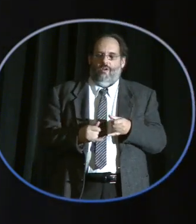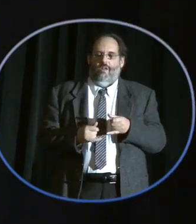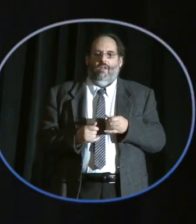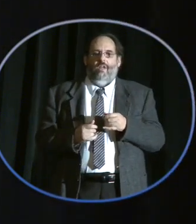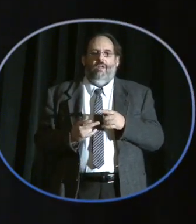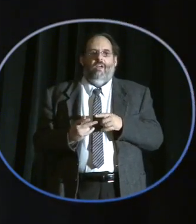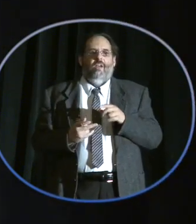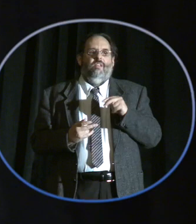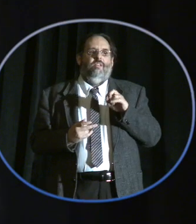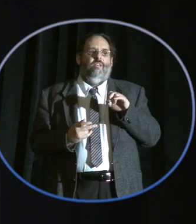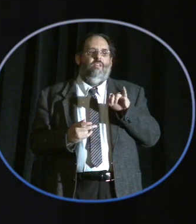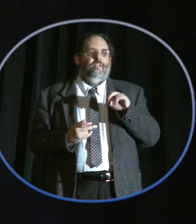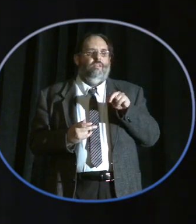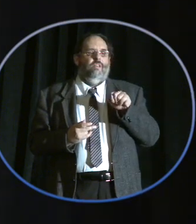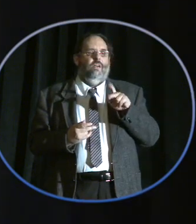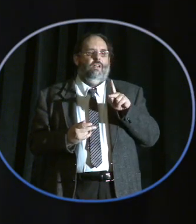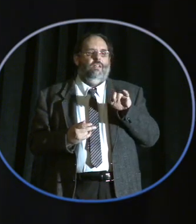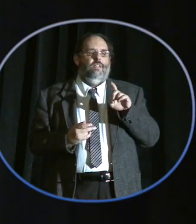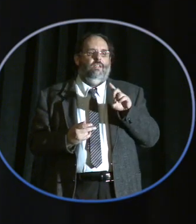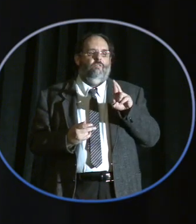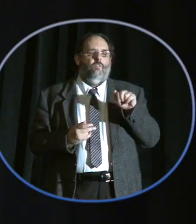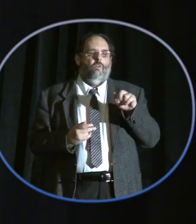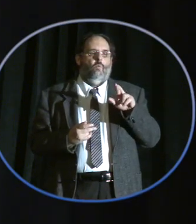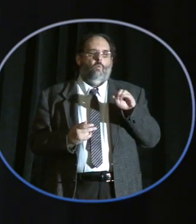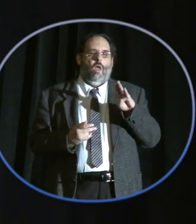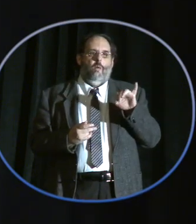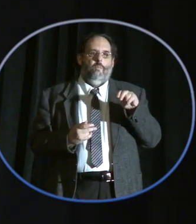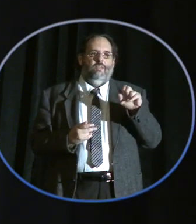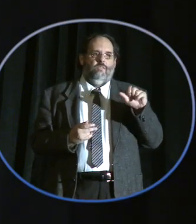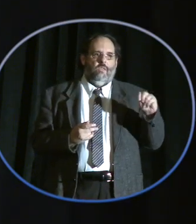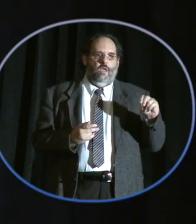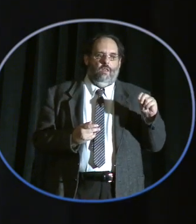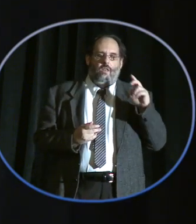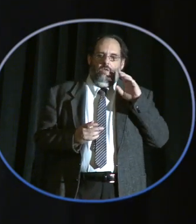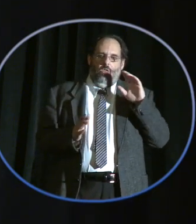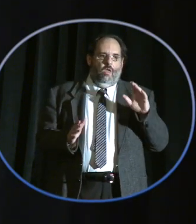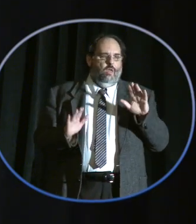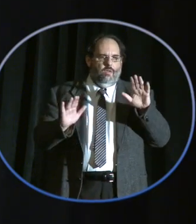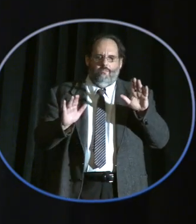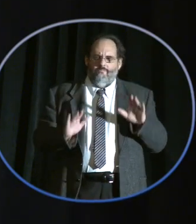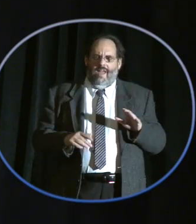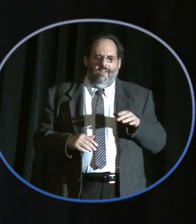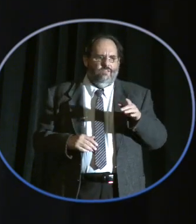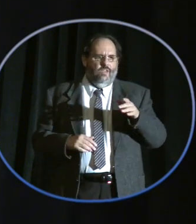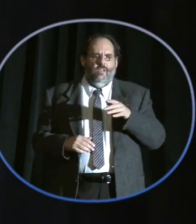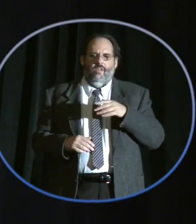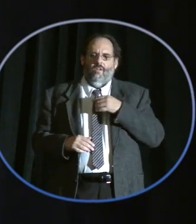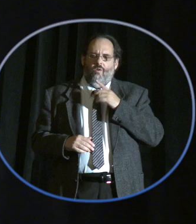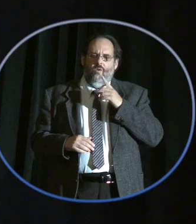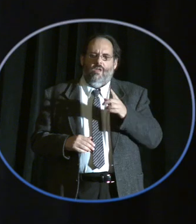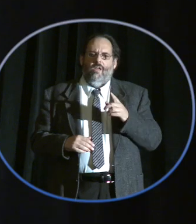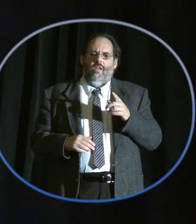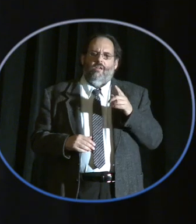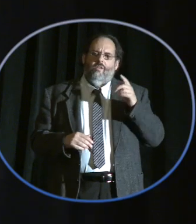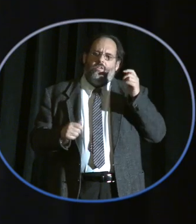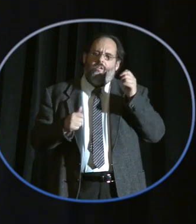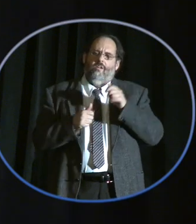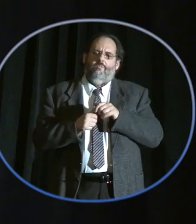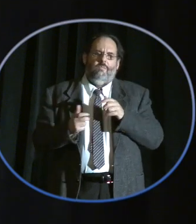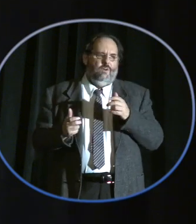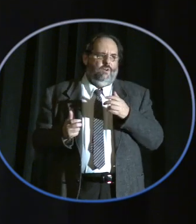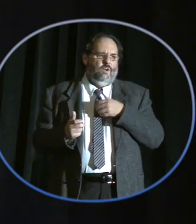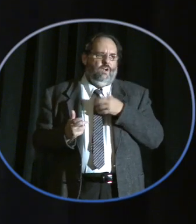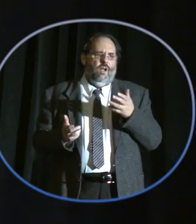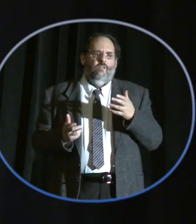to Nikidra Robinson. And we thought that it was just amazing that Samuela is a member of Black Girls Vote,